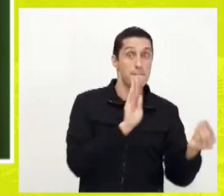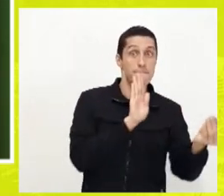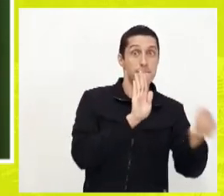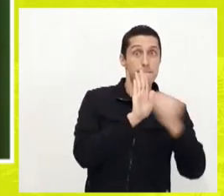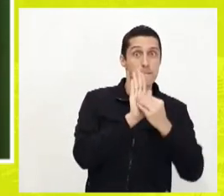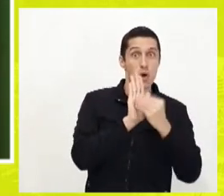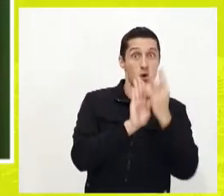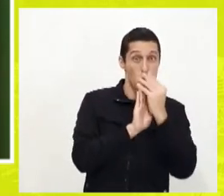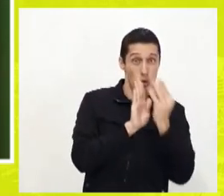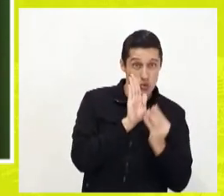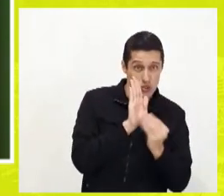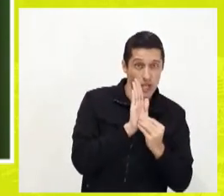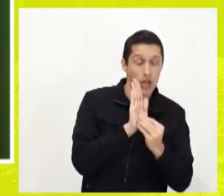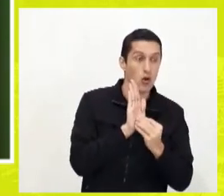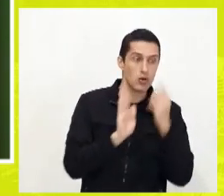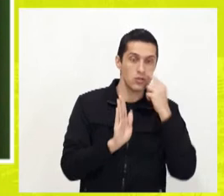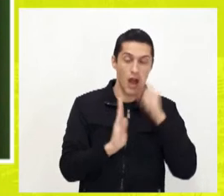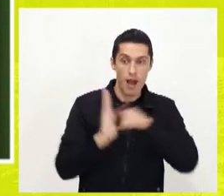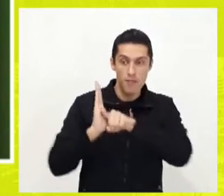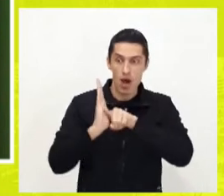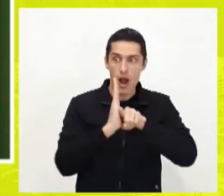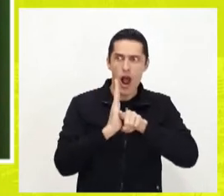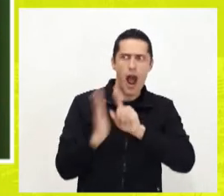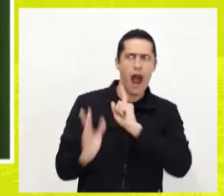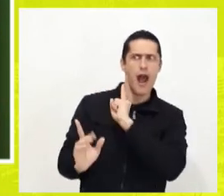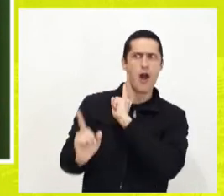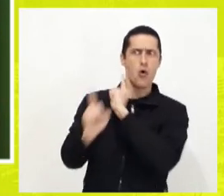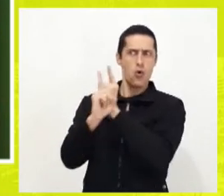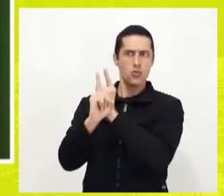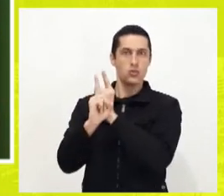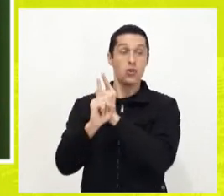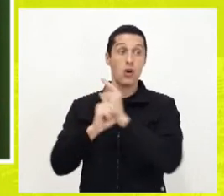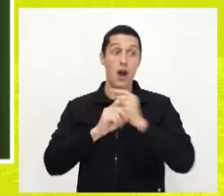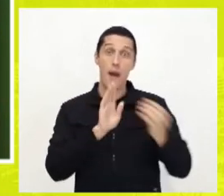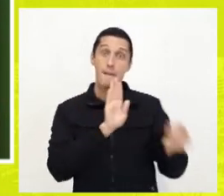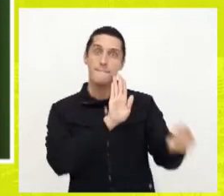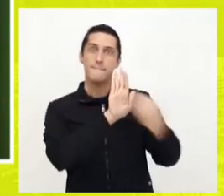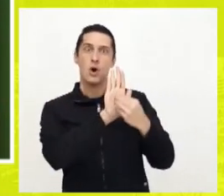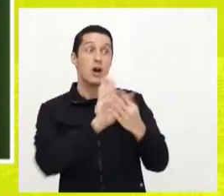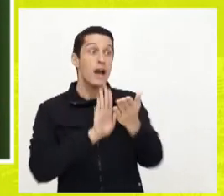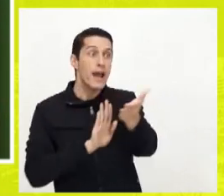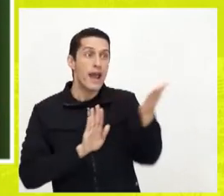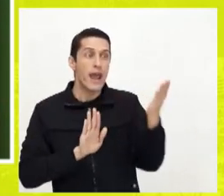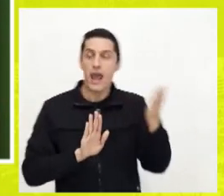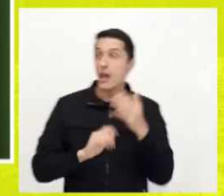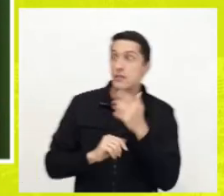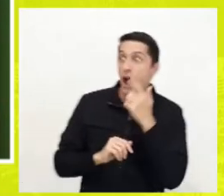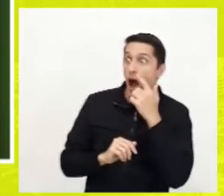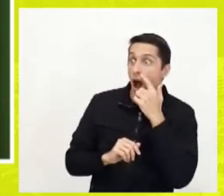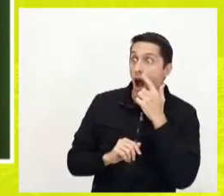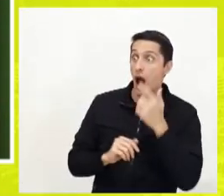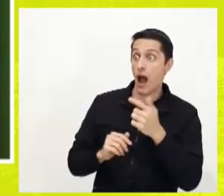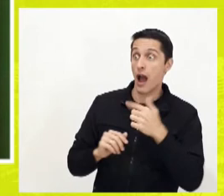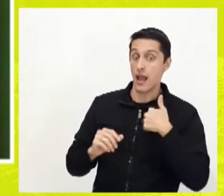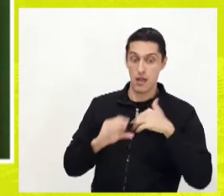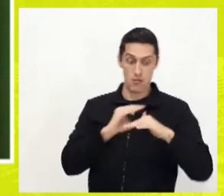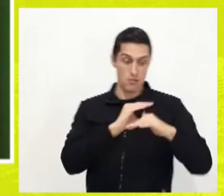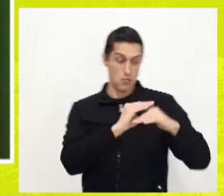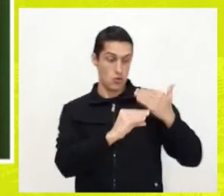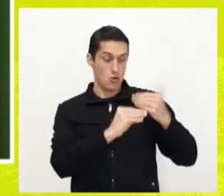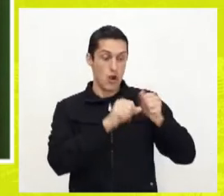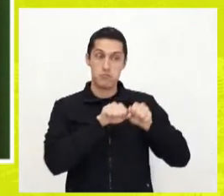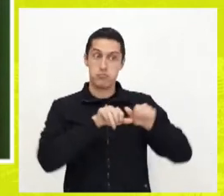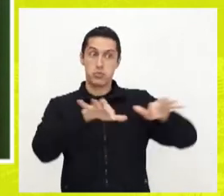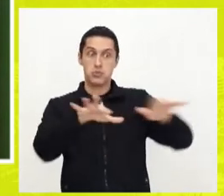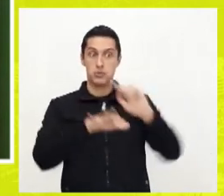stop sharing that fake content in a systematic way which has been proven in the